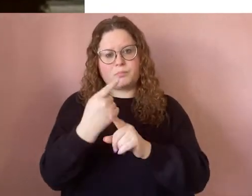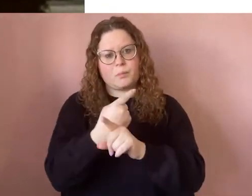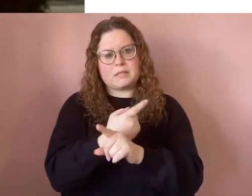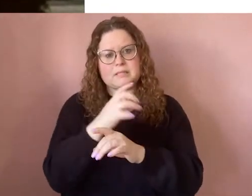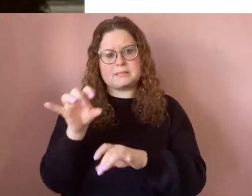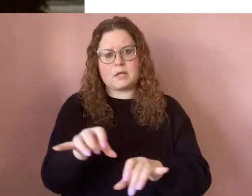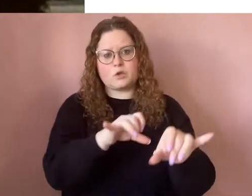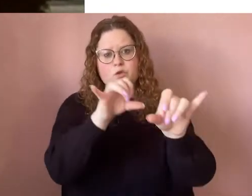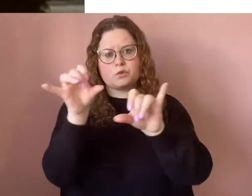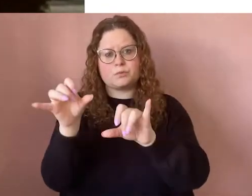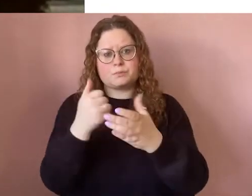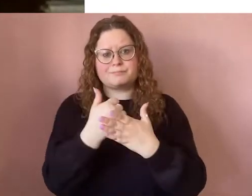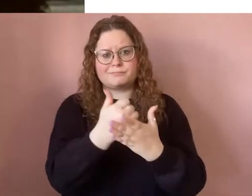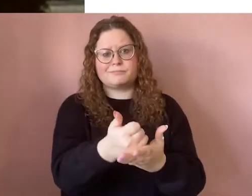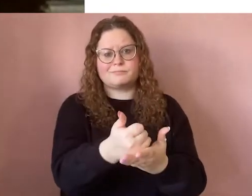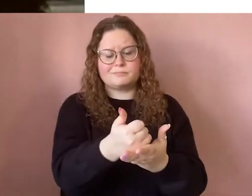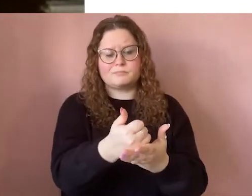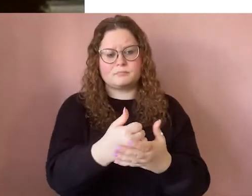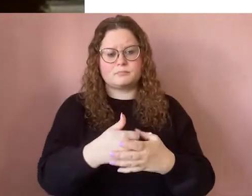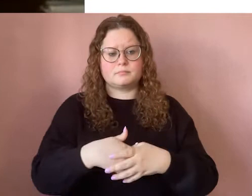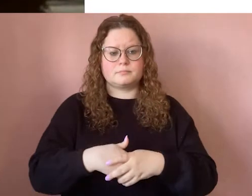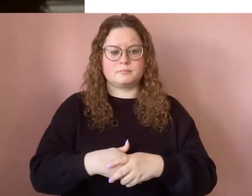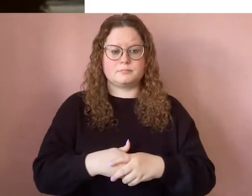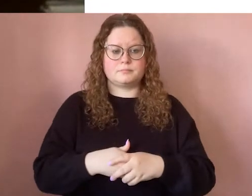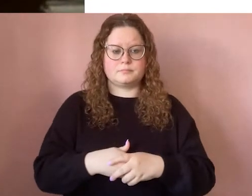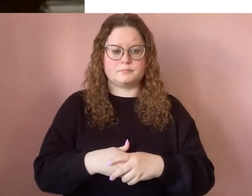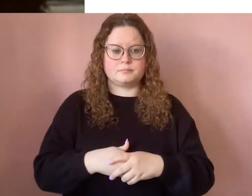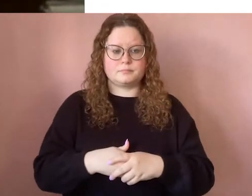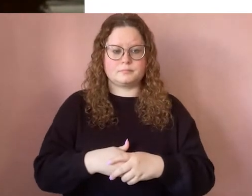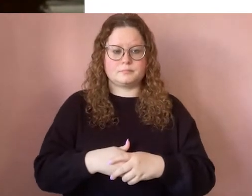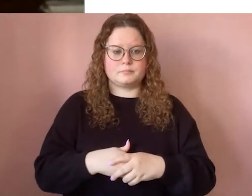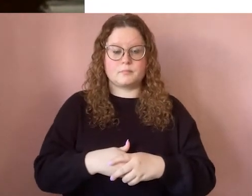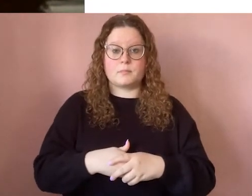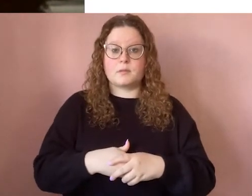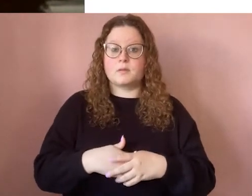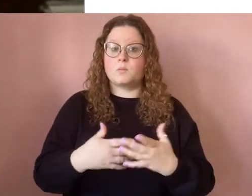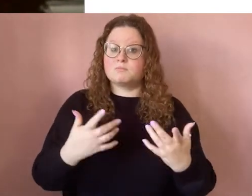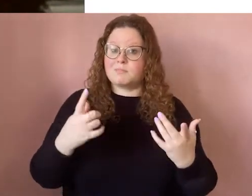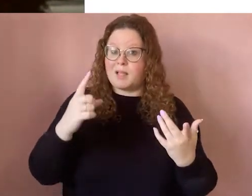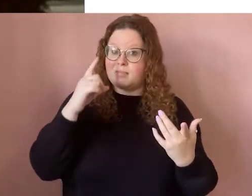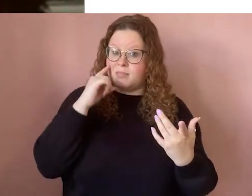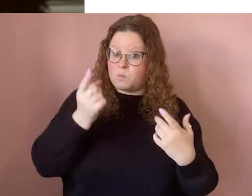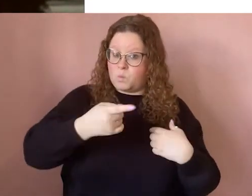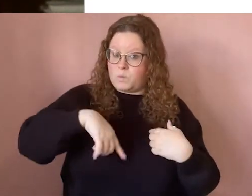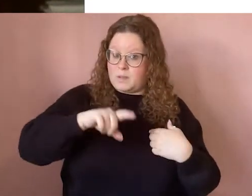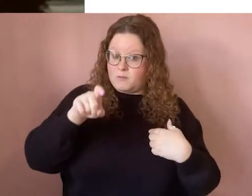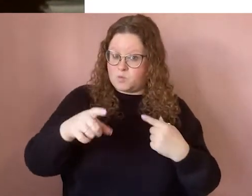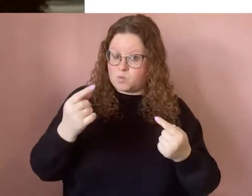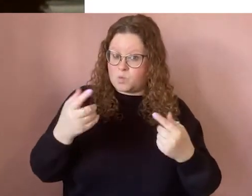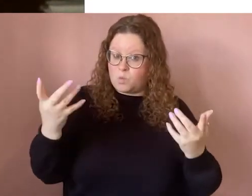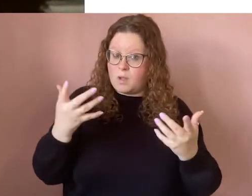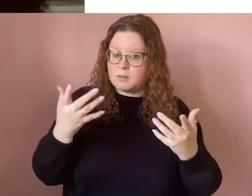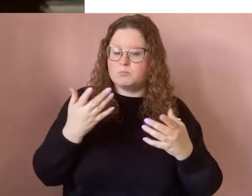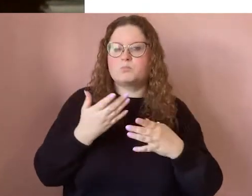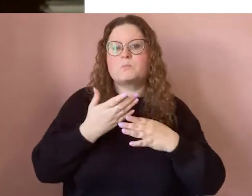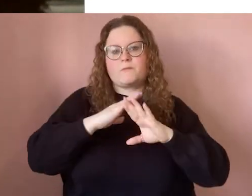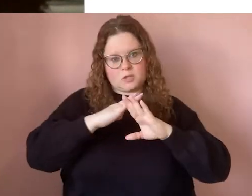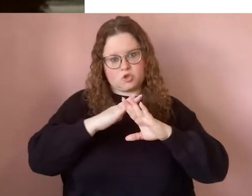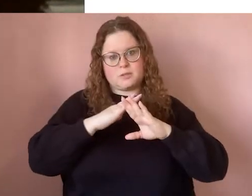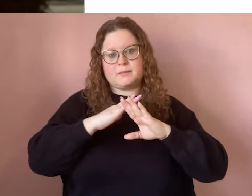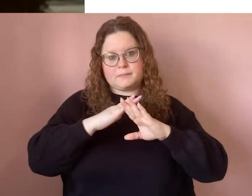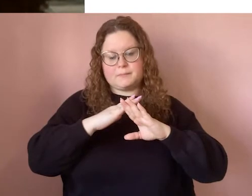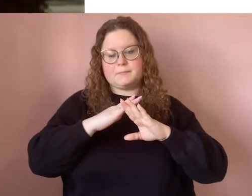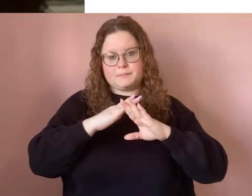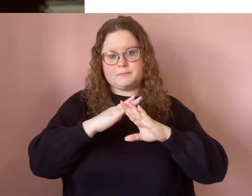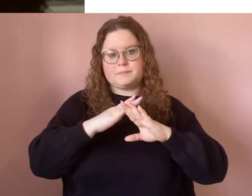The opportunity, of course, in my judgment at least, is all about prevention. And secondary prevention if necessary, but